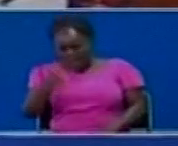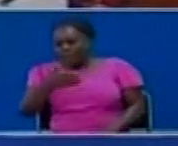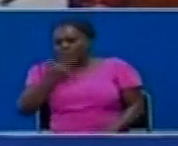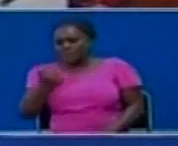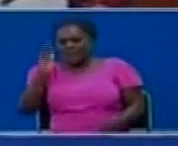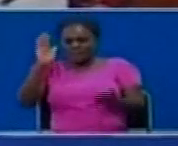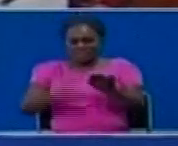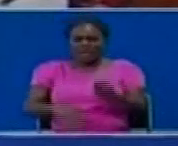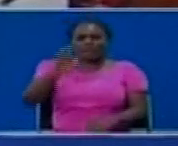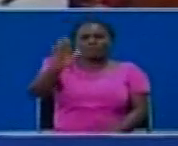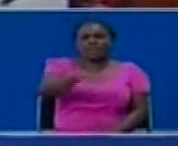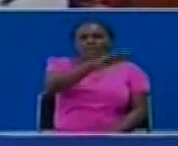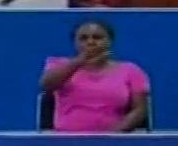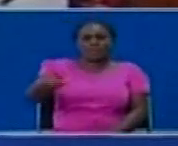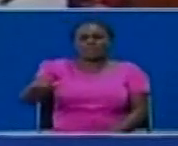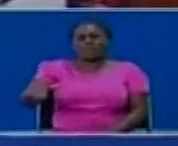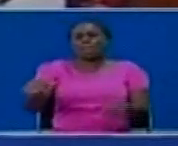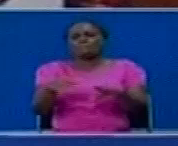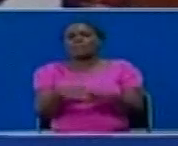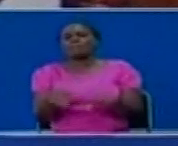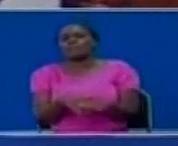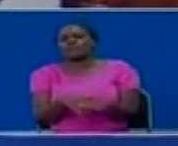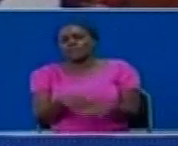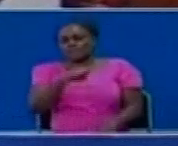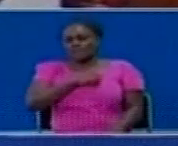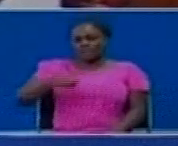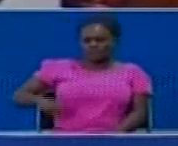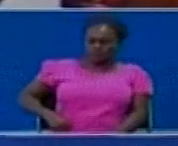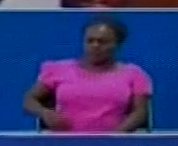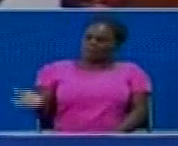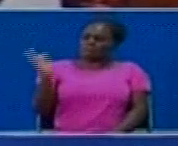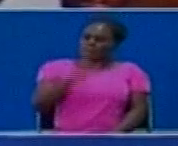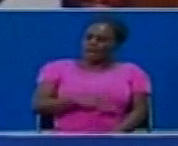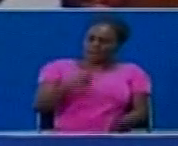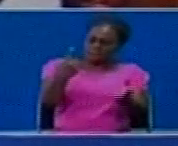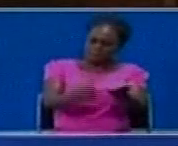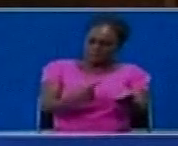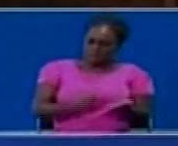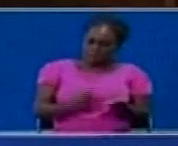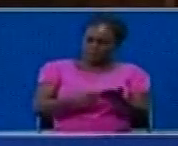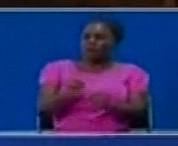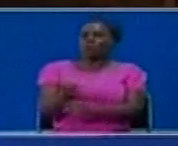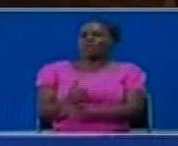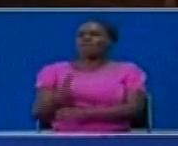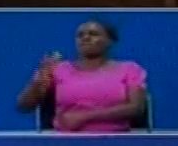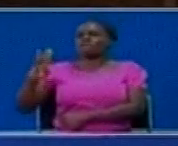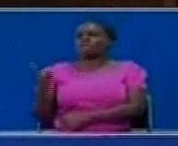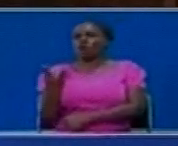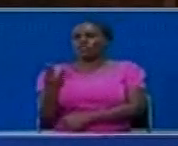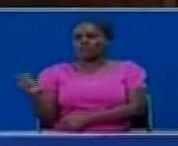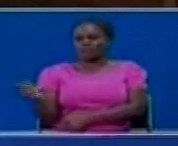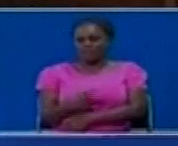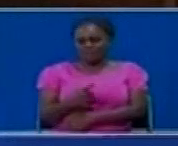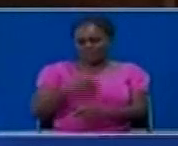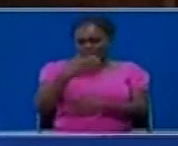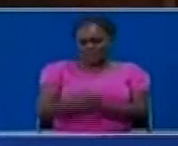manner than their colleagues in the National Assembly. The senators will resume the deliberations on the 4th of January, which is